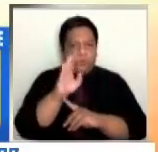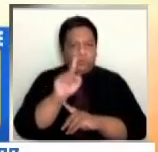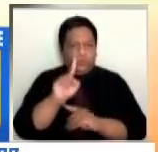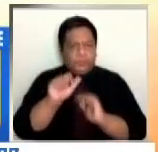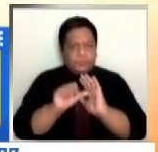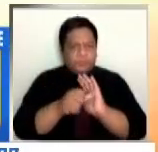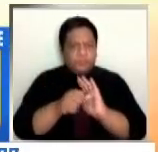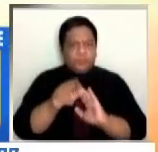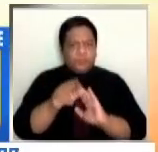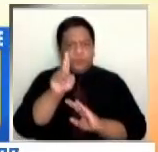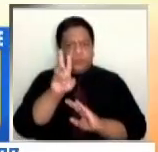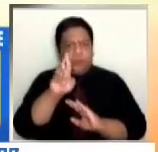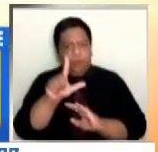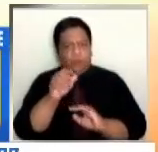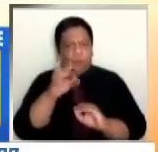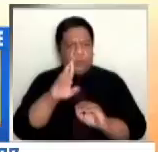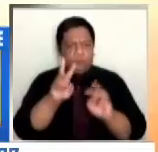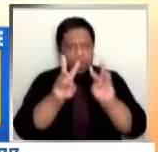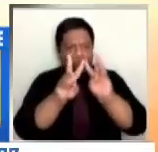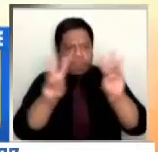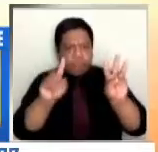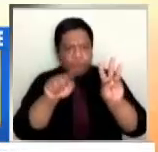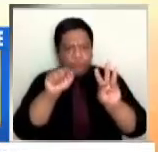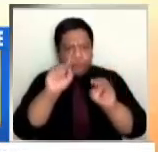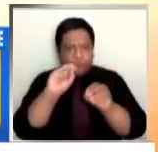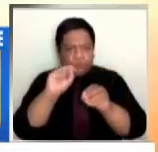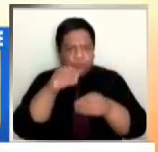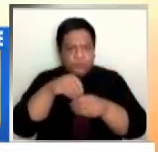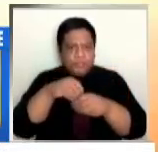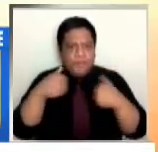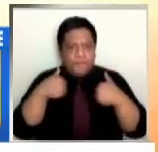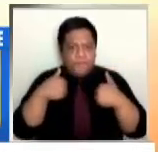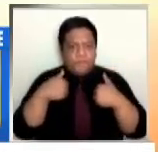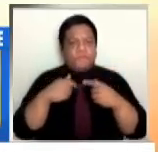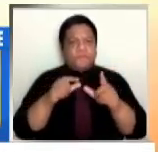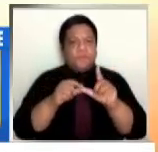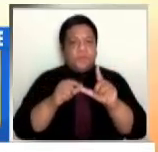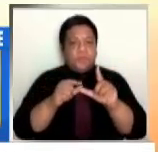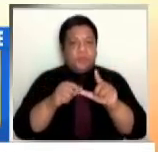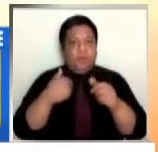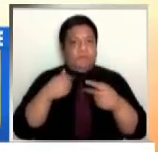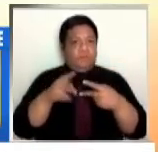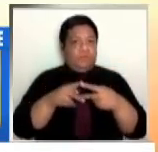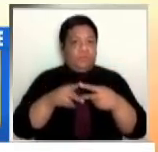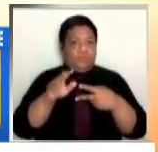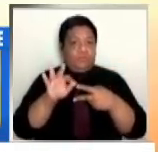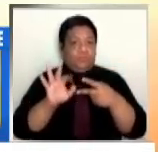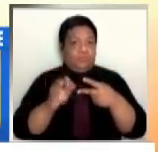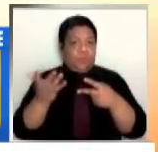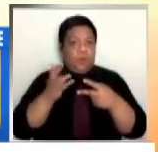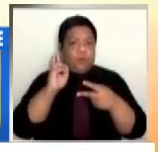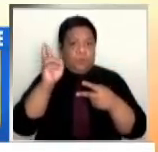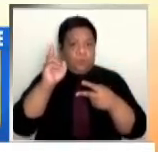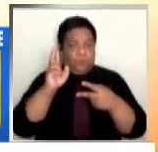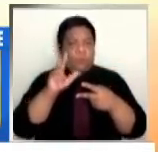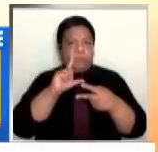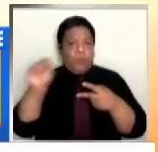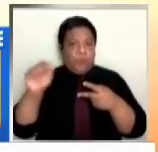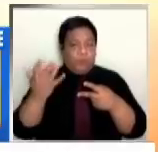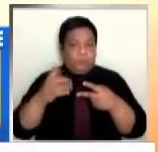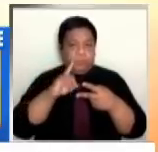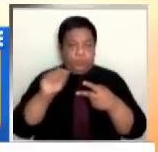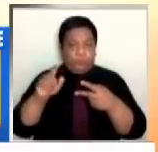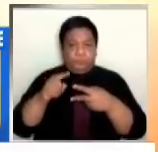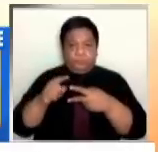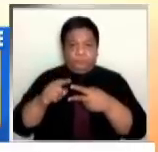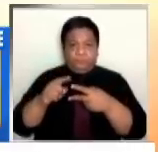page containing the malicious post. Then, meron tayong two options where to report the same. First, we can use the reporting